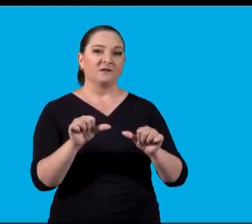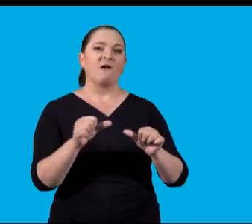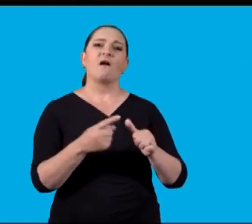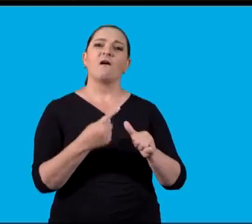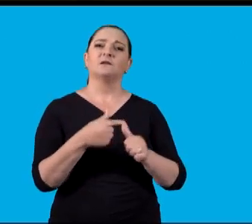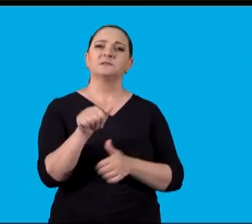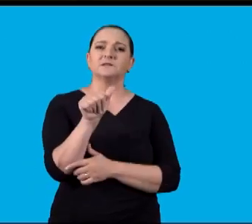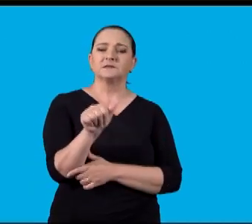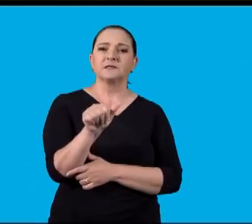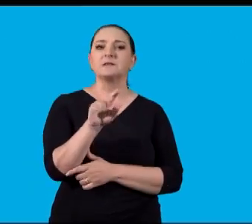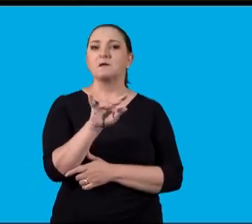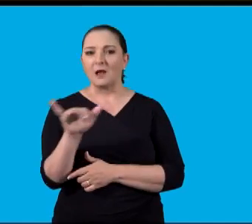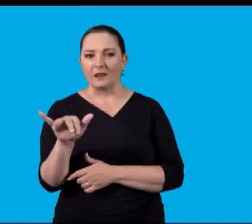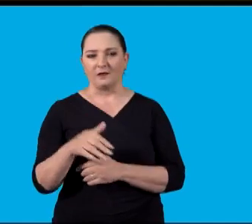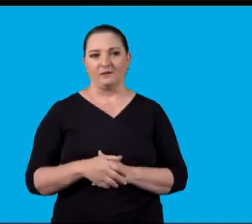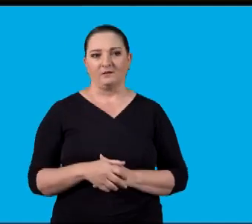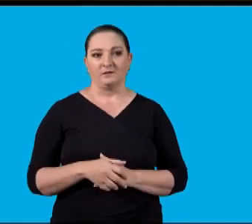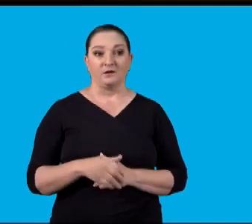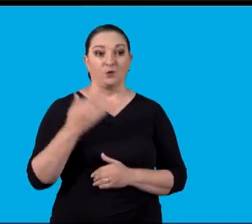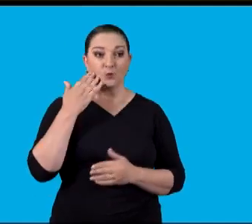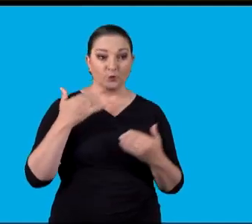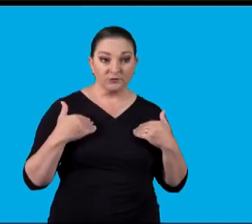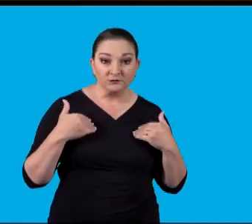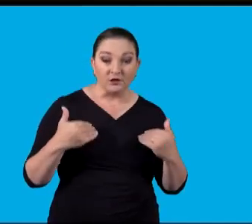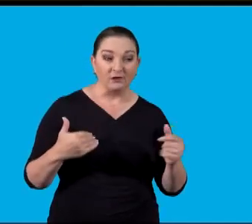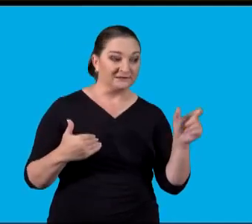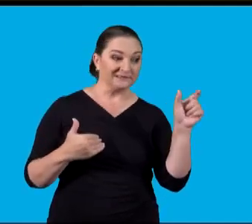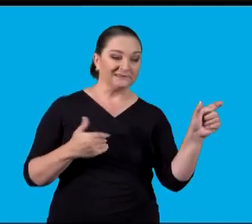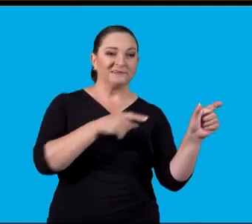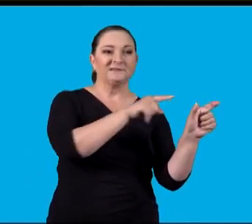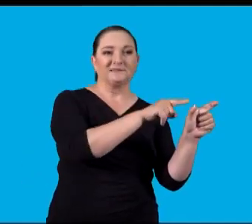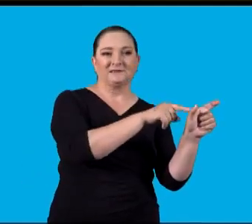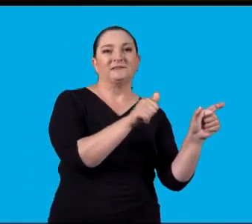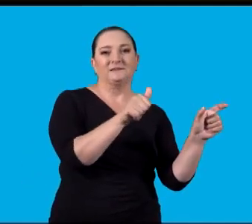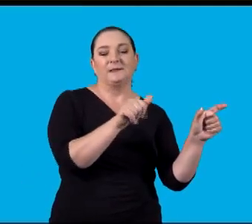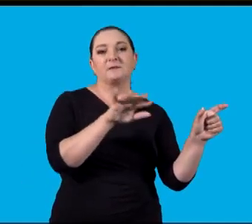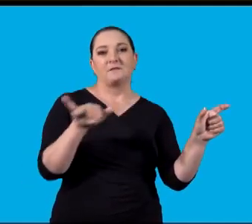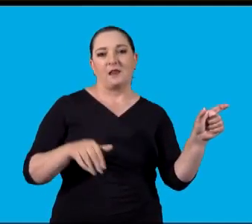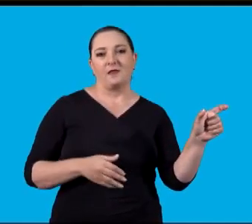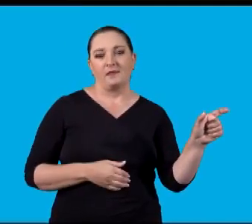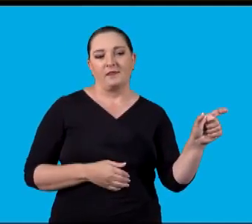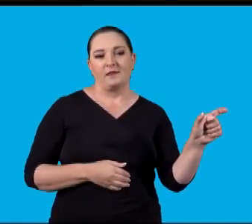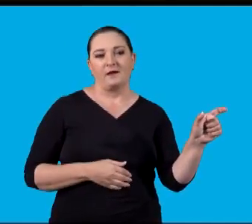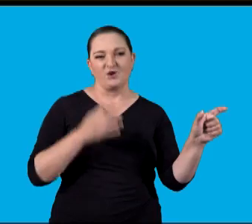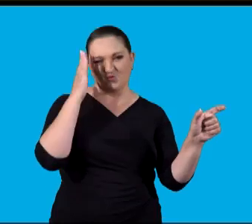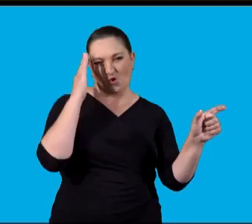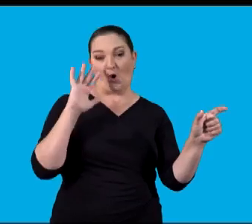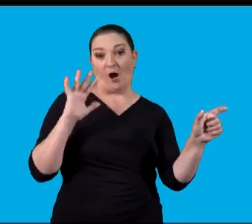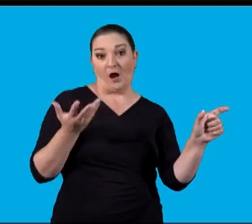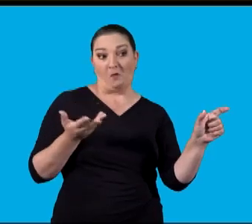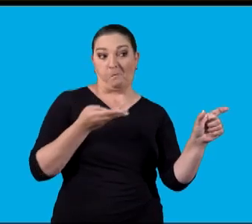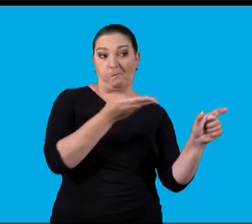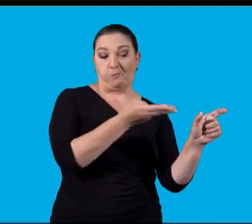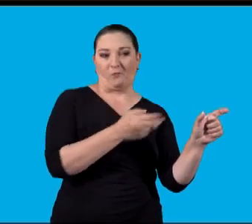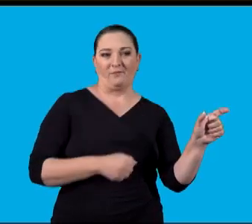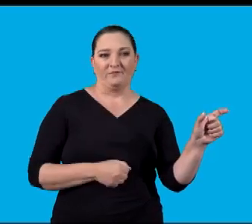end up with 6 million. It means at the beginning, we had 6 million. That is how we get the 6 million here. So we now